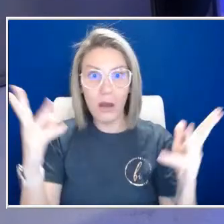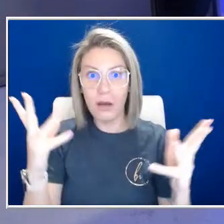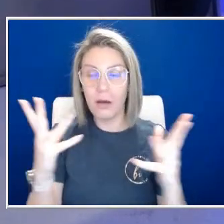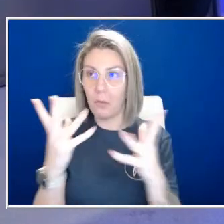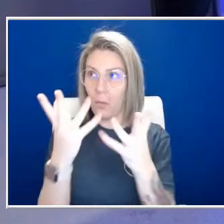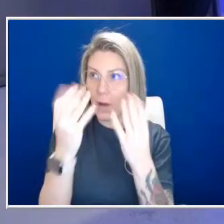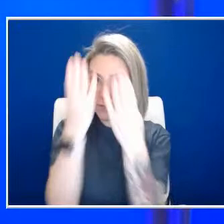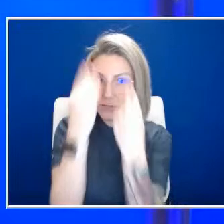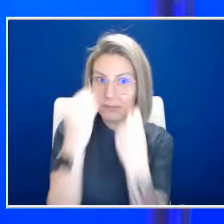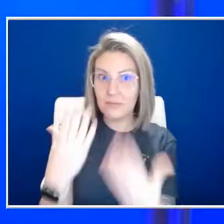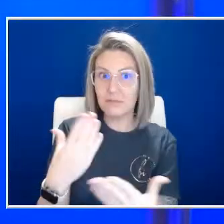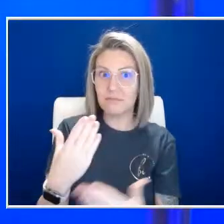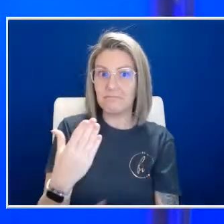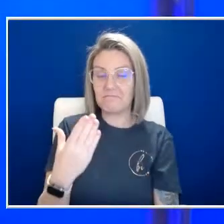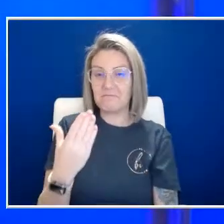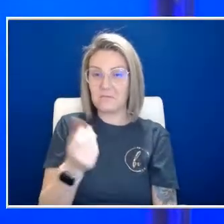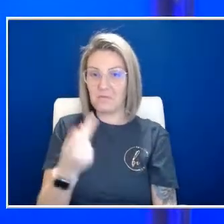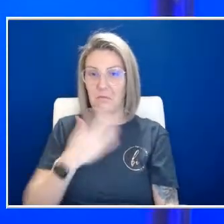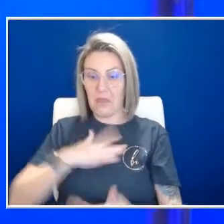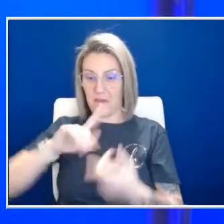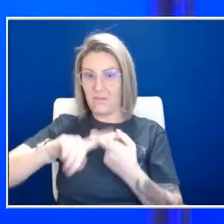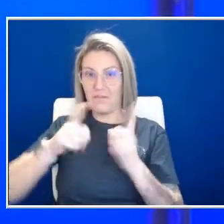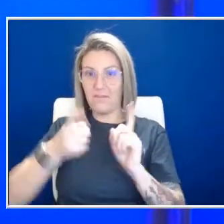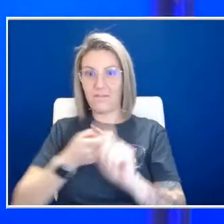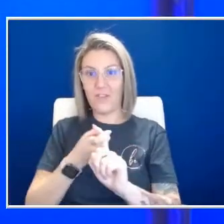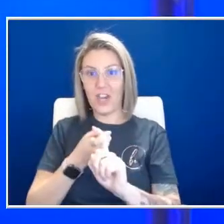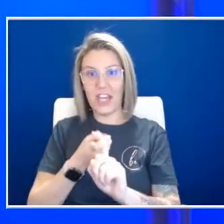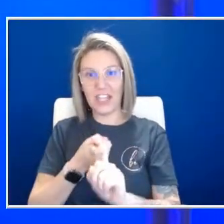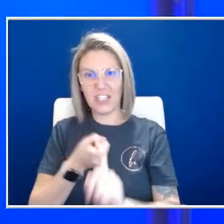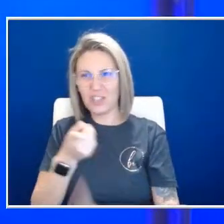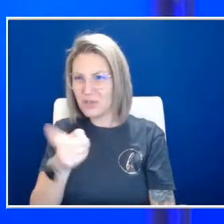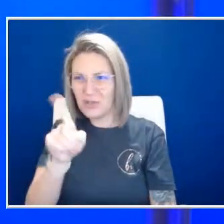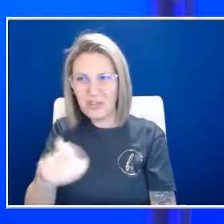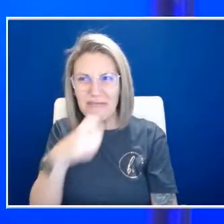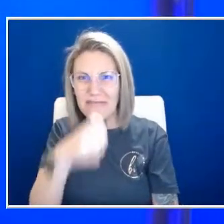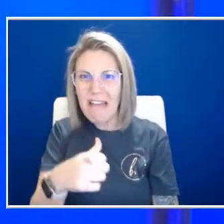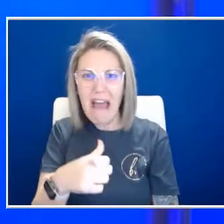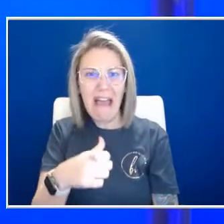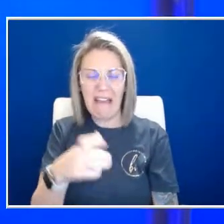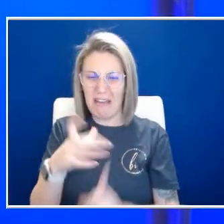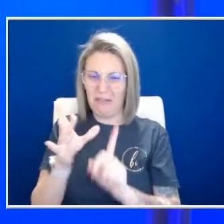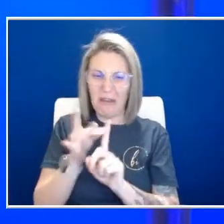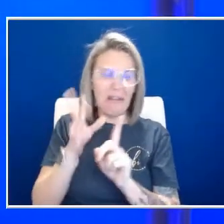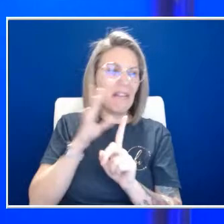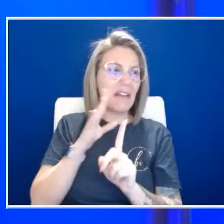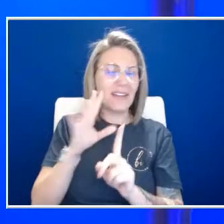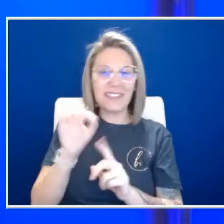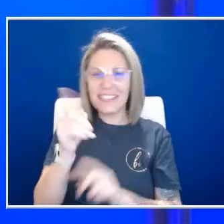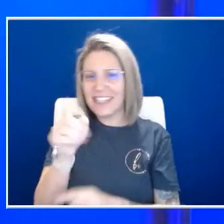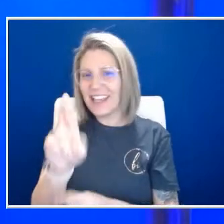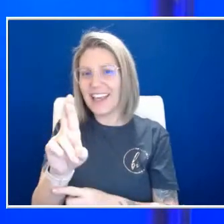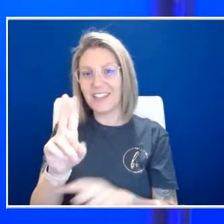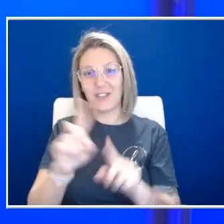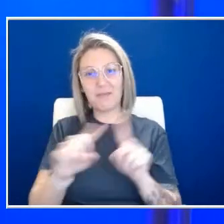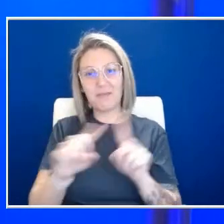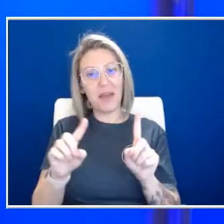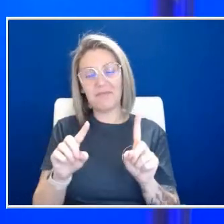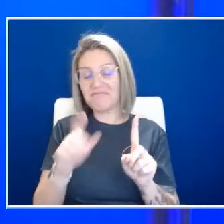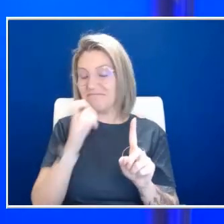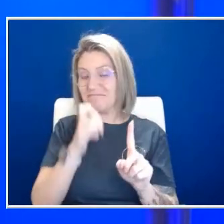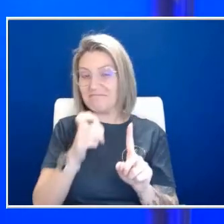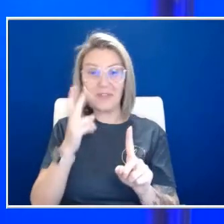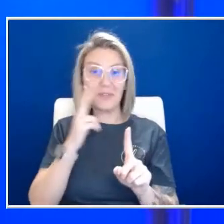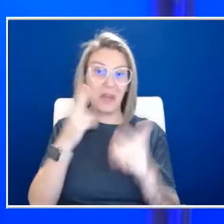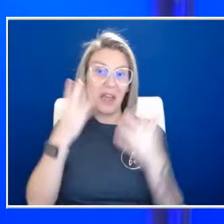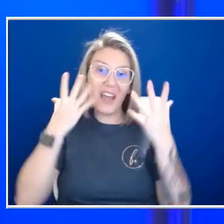did. They keep saying, you shouldn't have gotten that. But anyhow, now it's there. Yeah, I don't know how I got off on